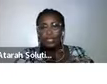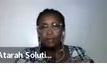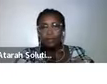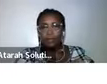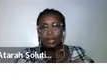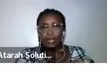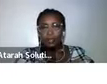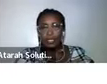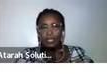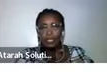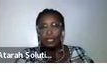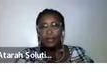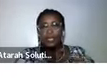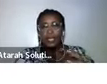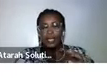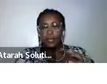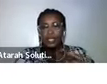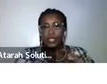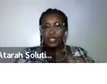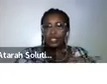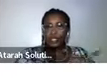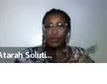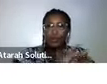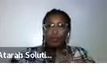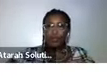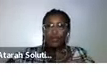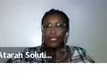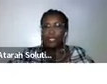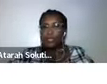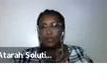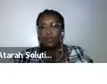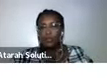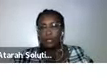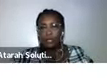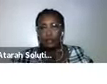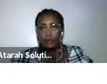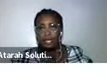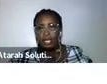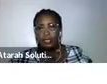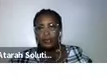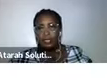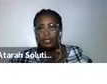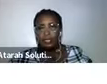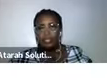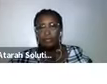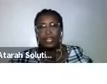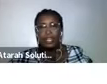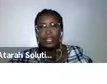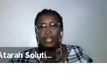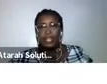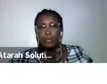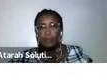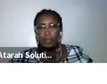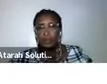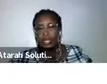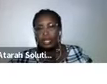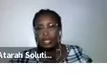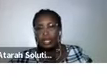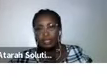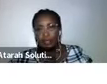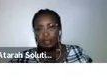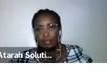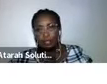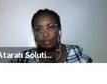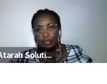please register, and then we shall see you on Friday on Zoom, as well as we demystify labor laws